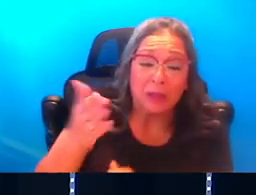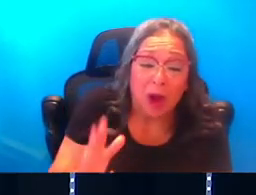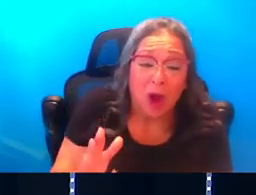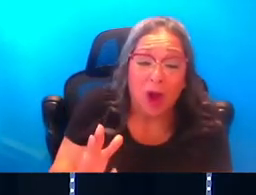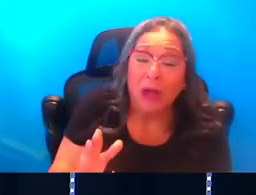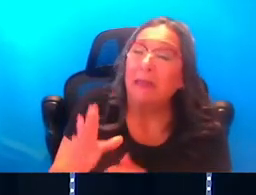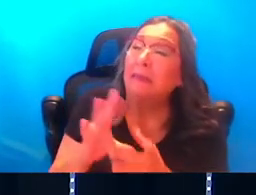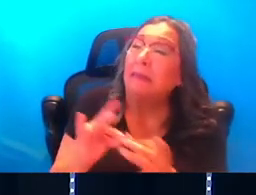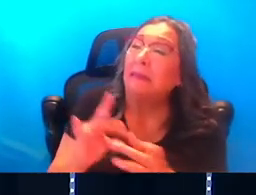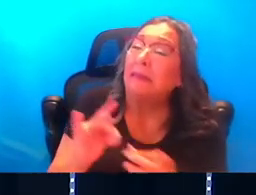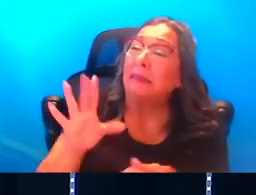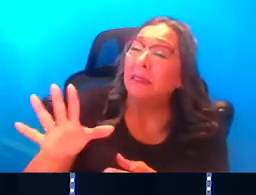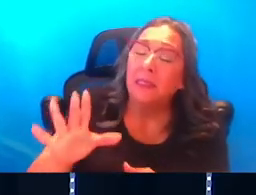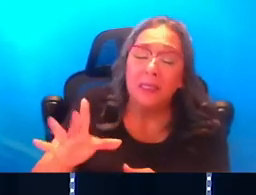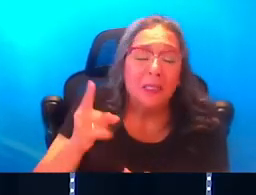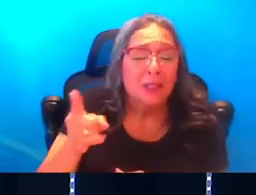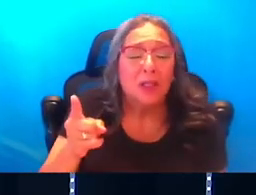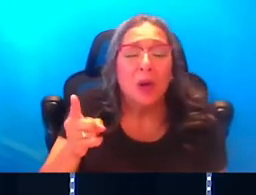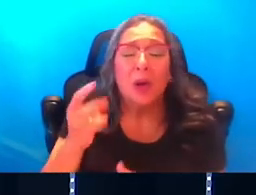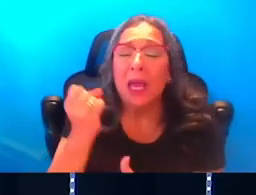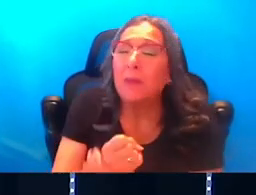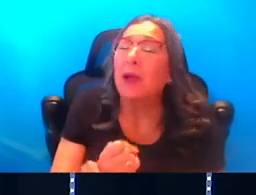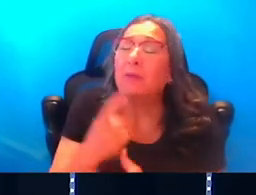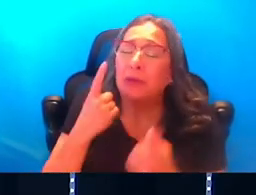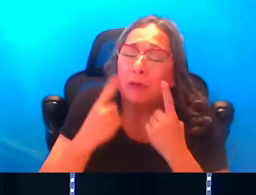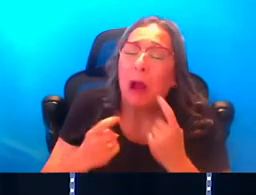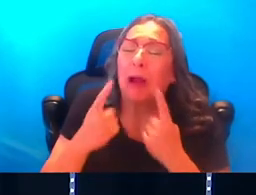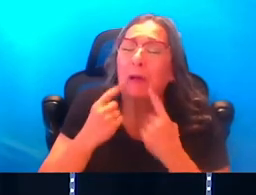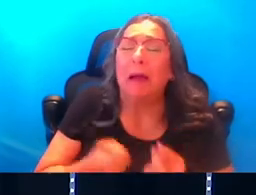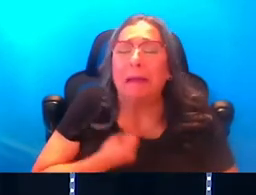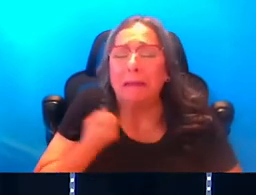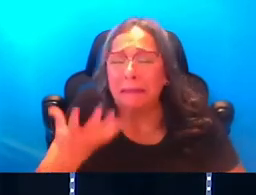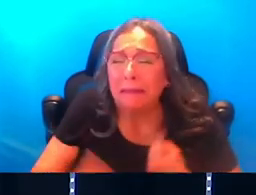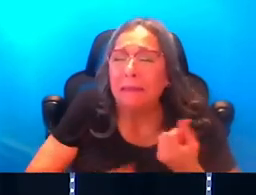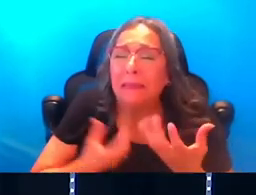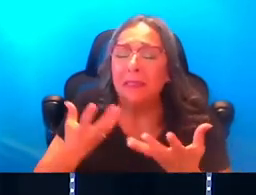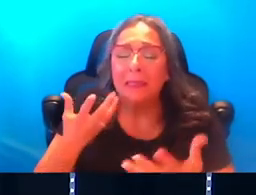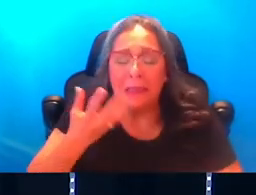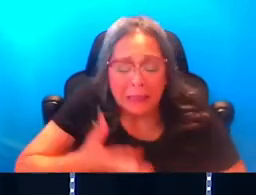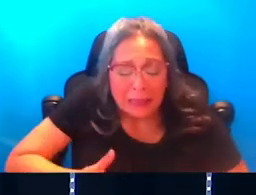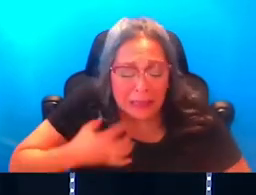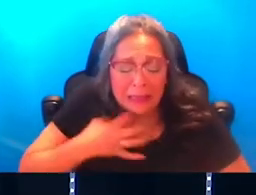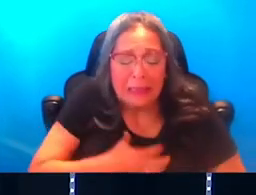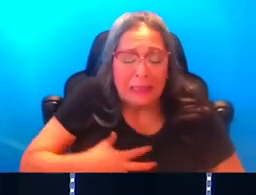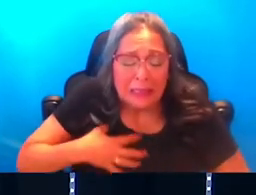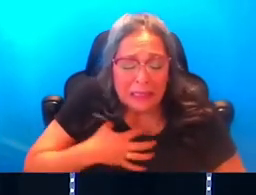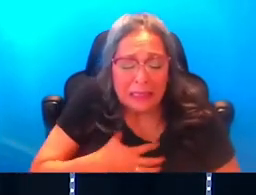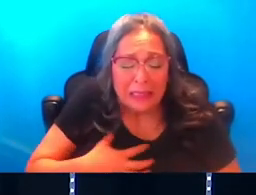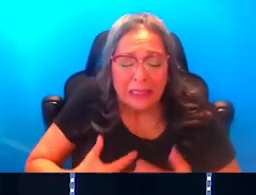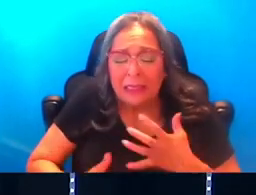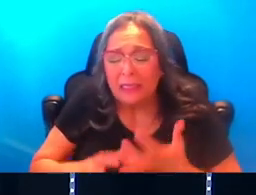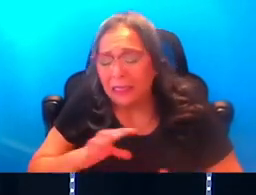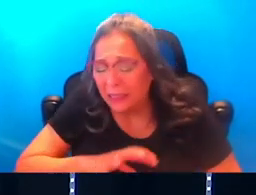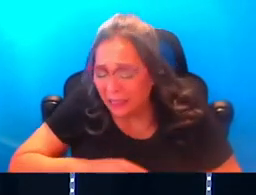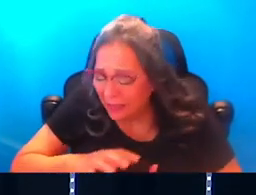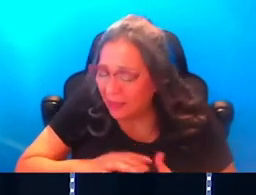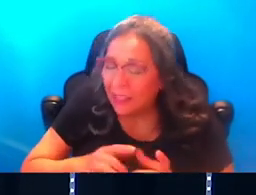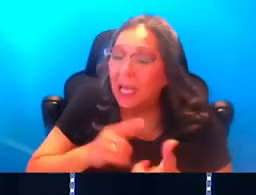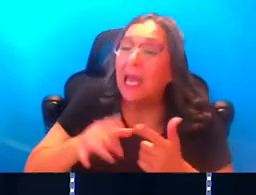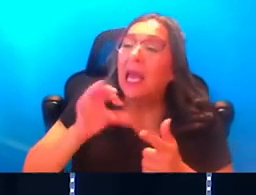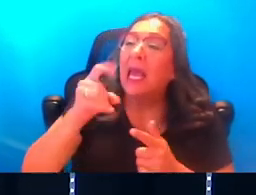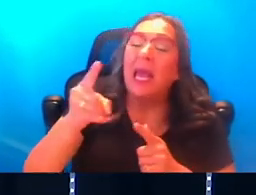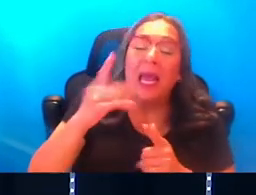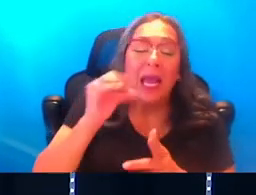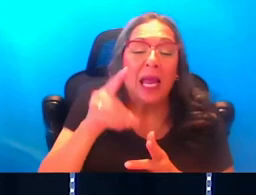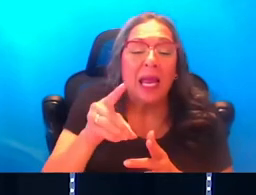those things, and he's pouring his guts out, and he's crying, and he's going through all of this stuff. And the book of Hebrews in chapter 11, it's the Hall of